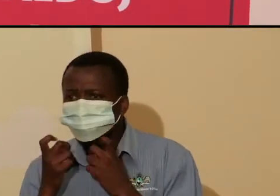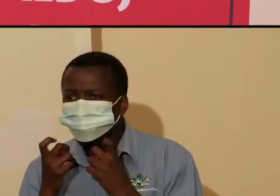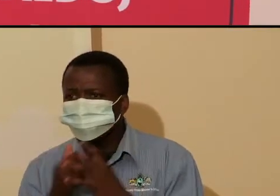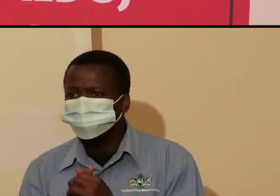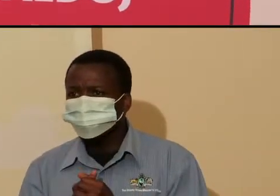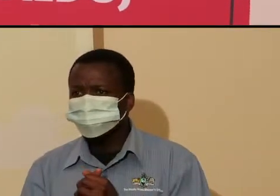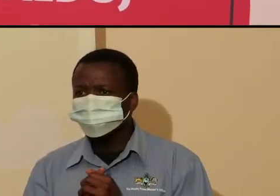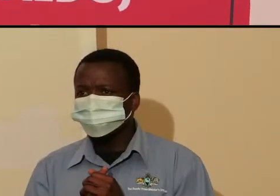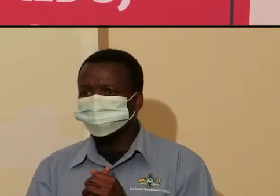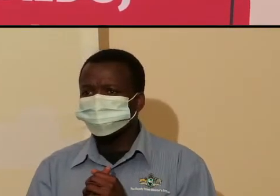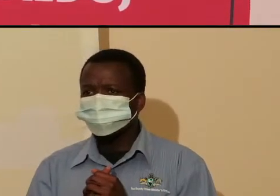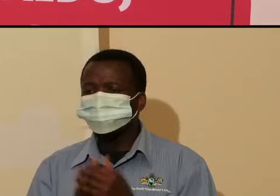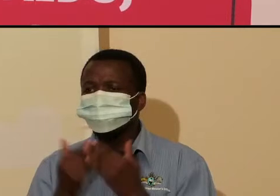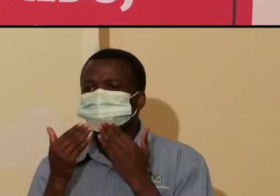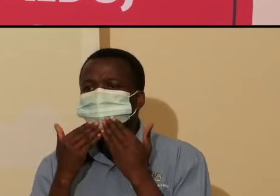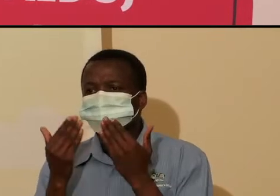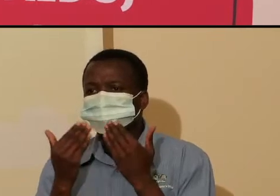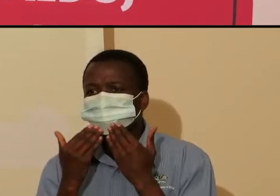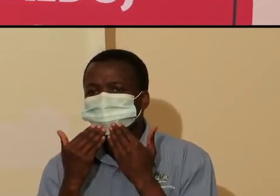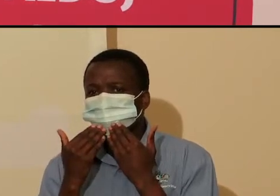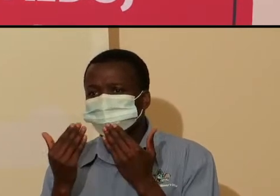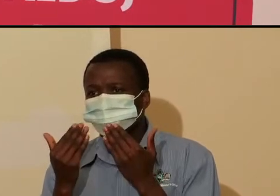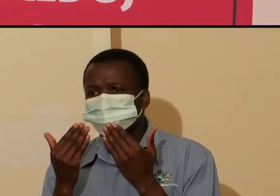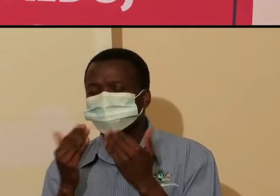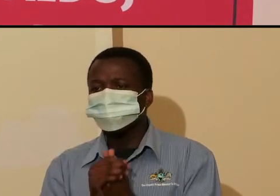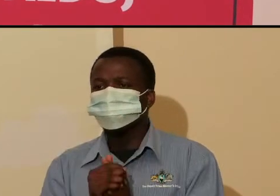Thank you very much, Margaret Jane,